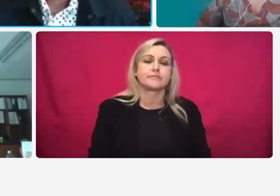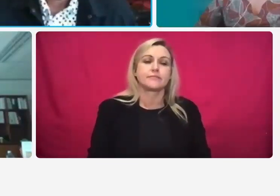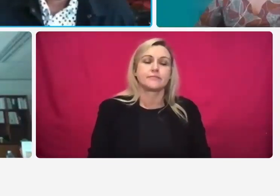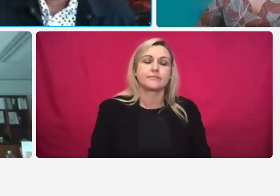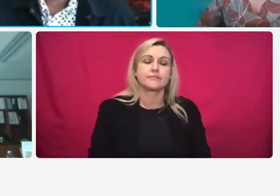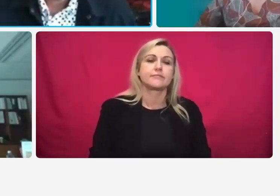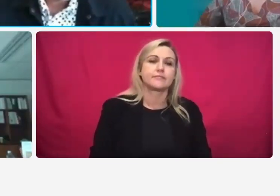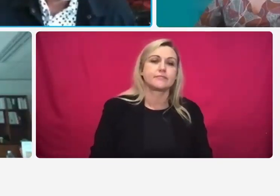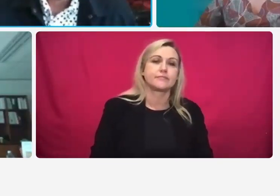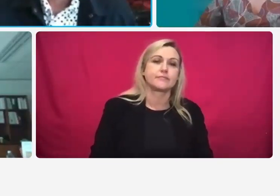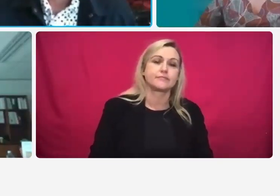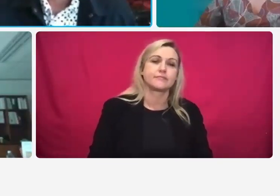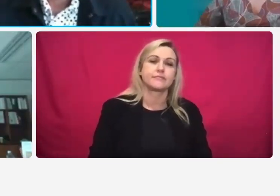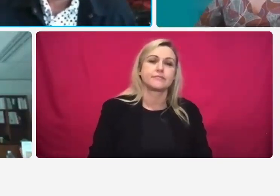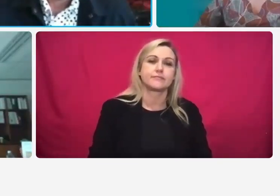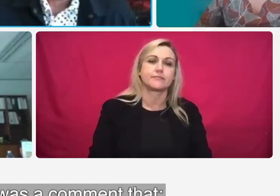Now,